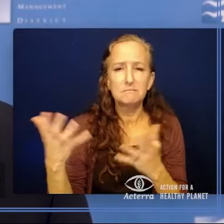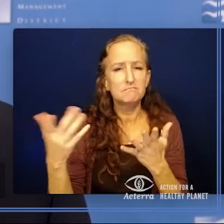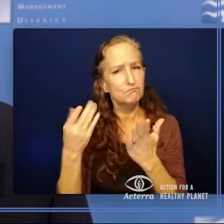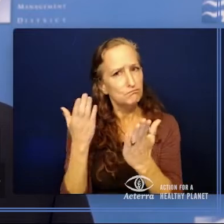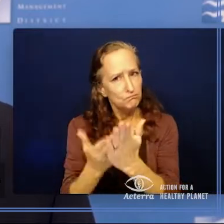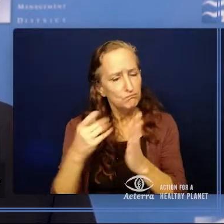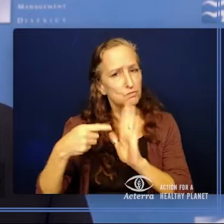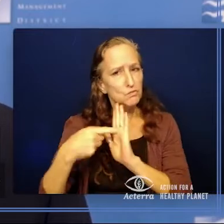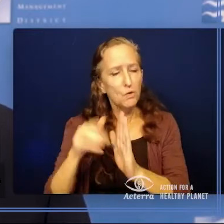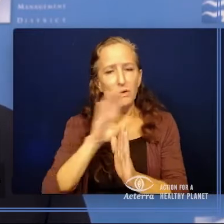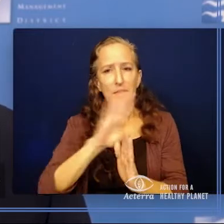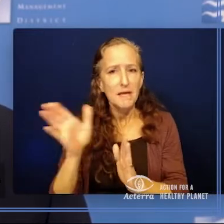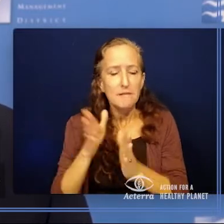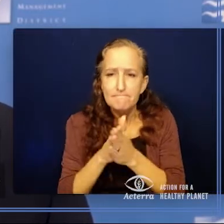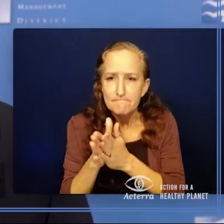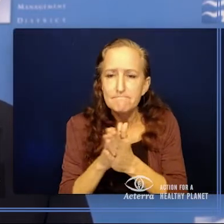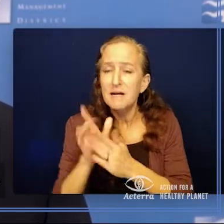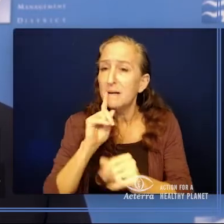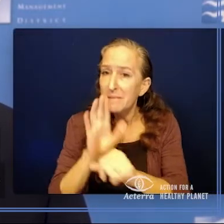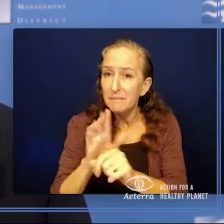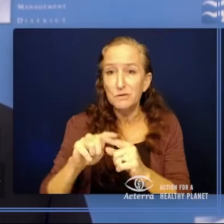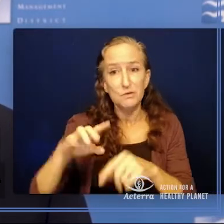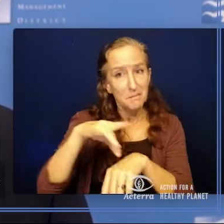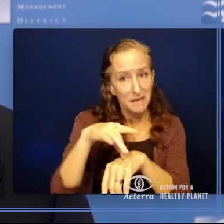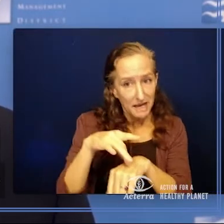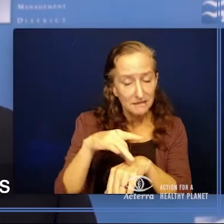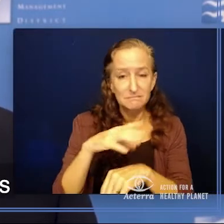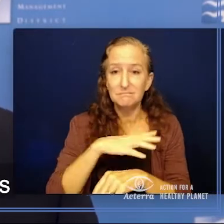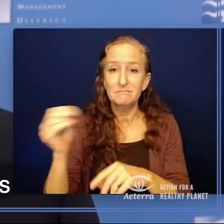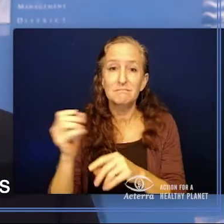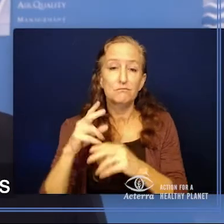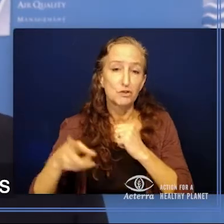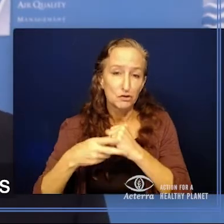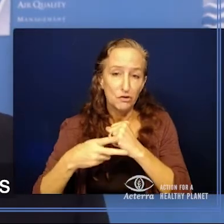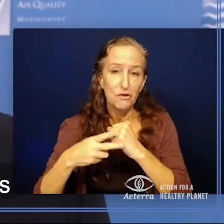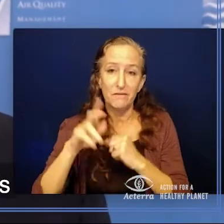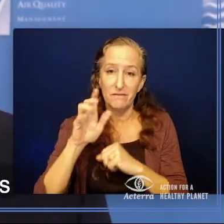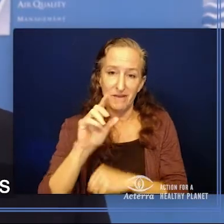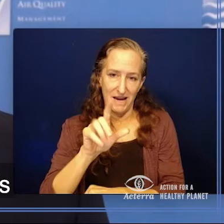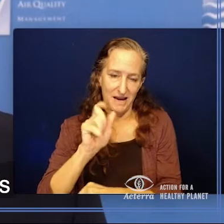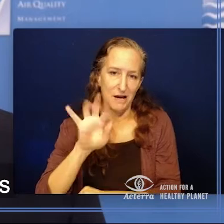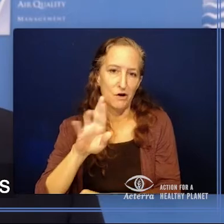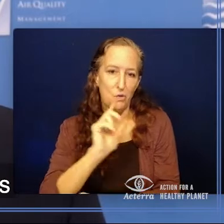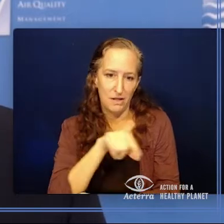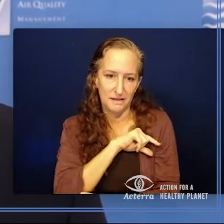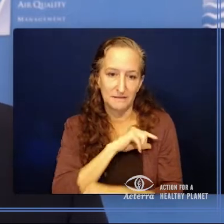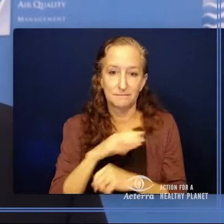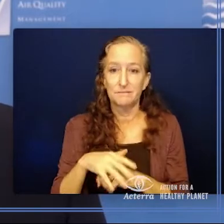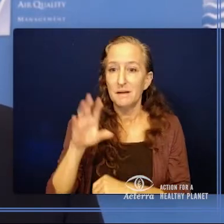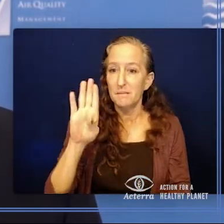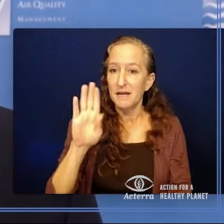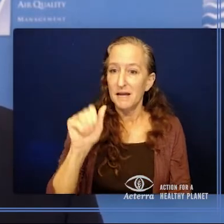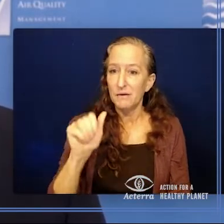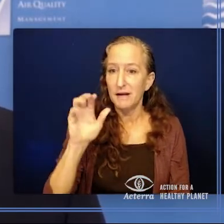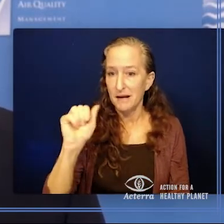their initiative to protect the climate and preserve our air quality. The Bay Area Air Quality Management District's mission